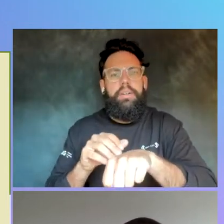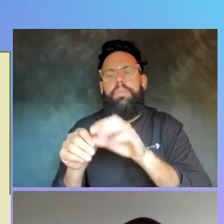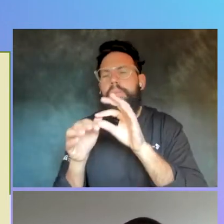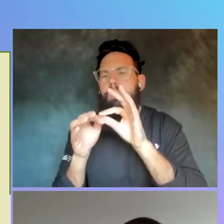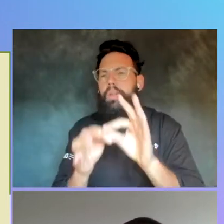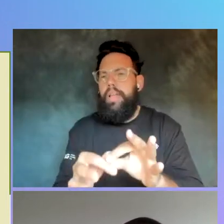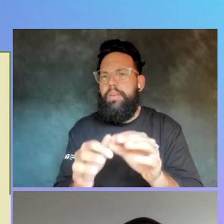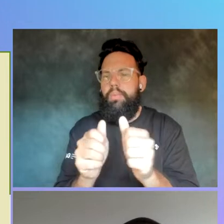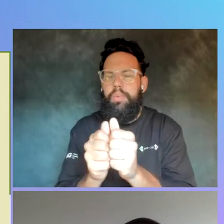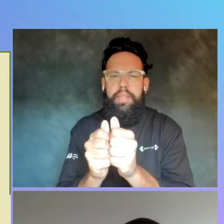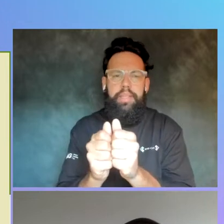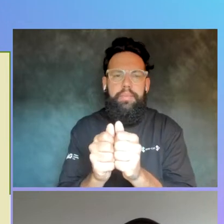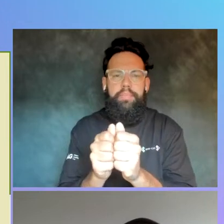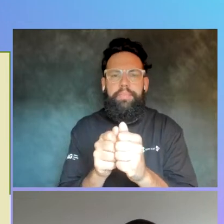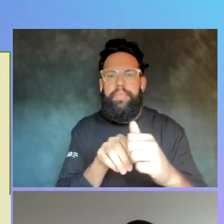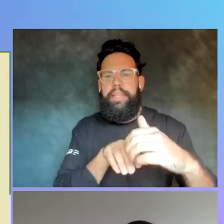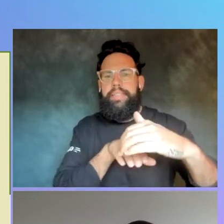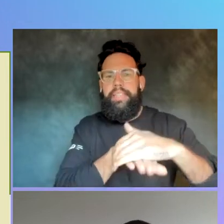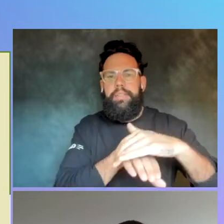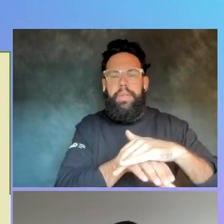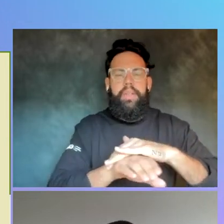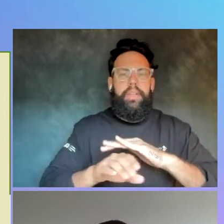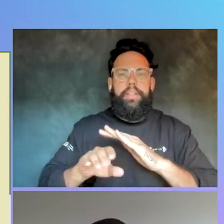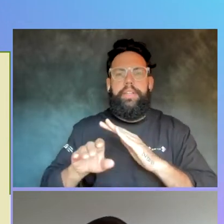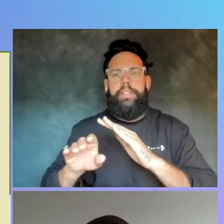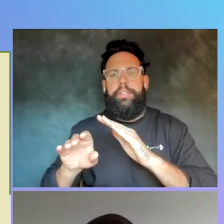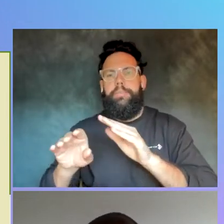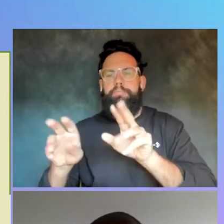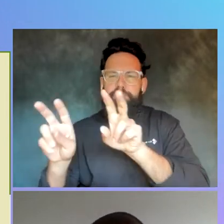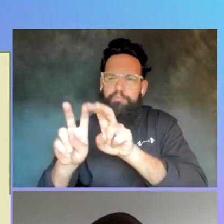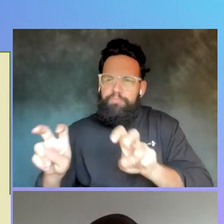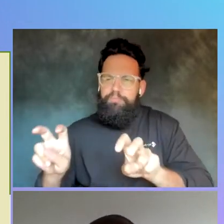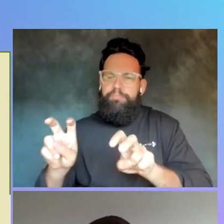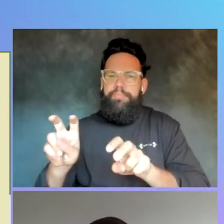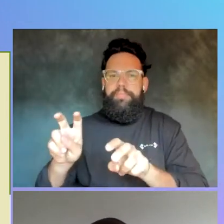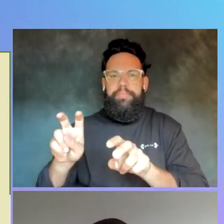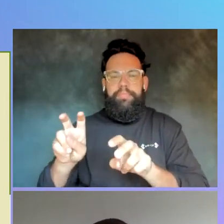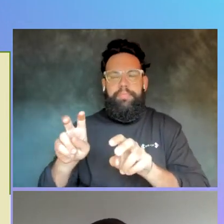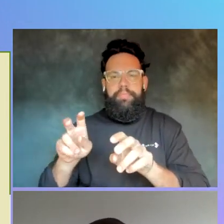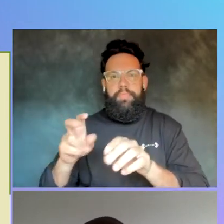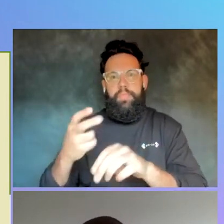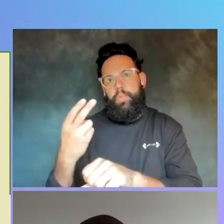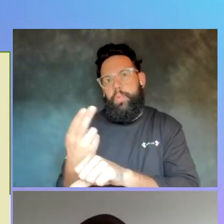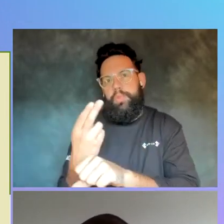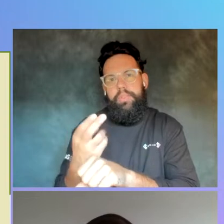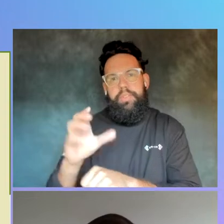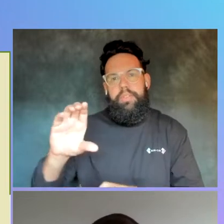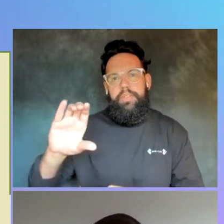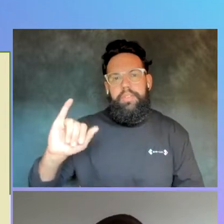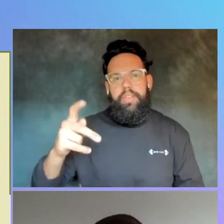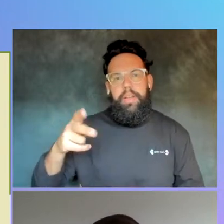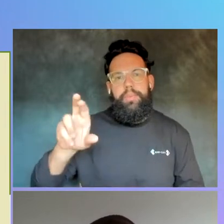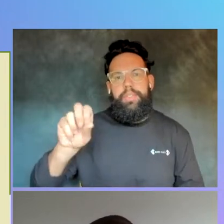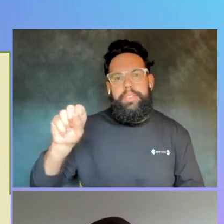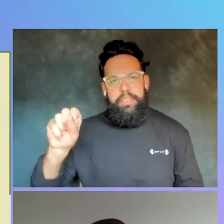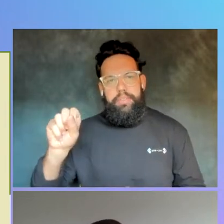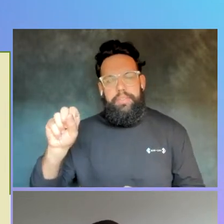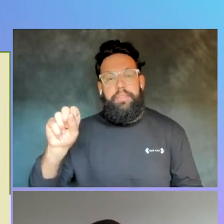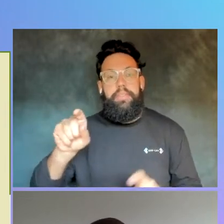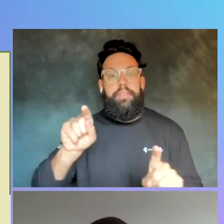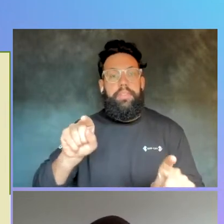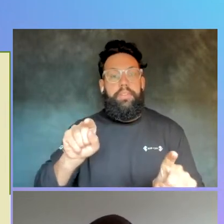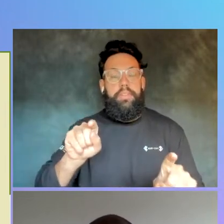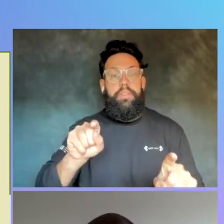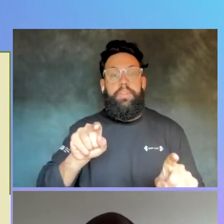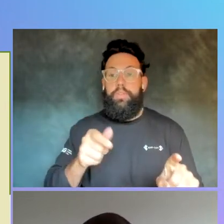accessibility checks in Cypress, you have the option of picking the exact point in time where you want